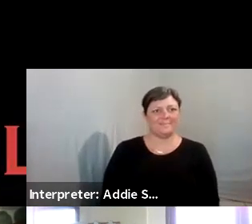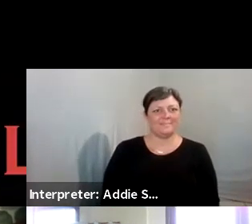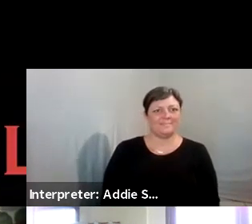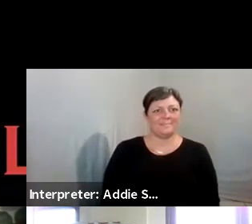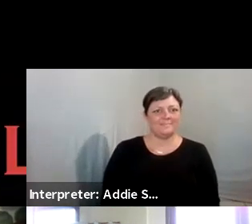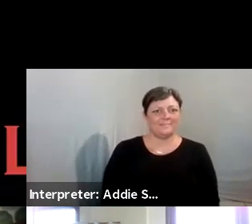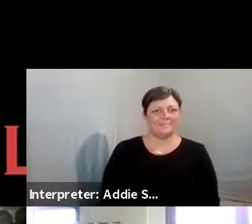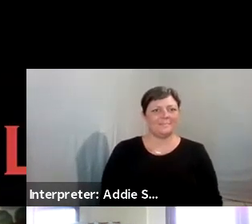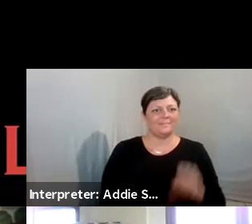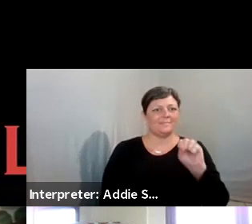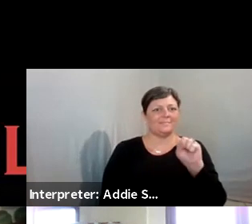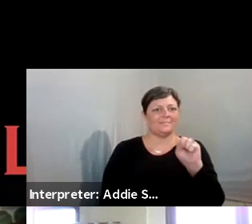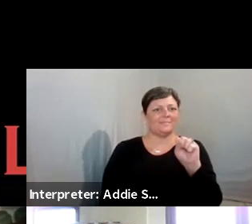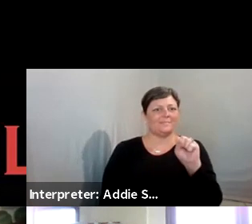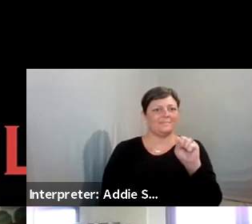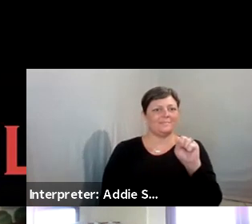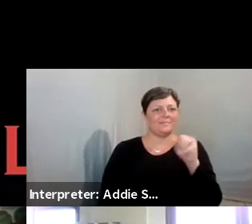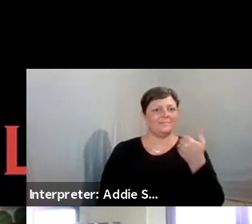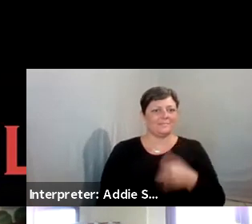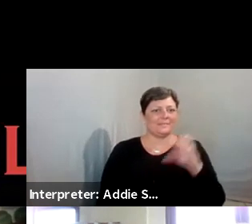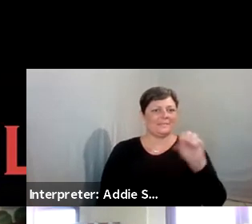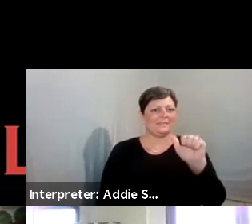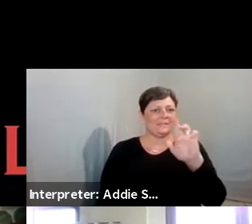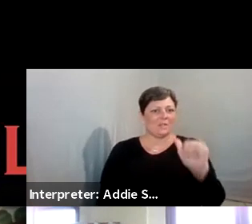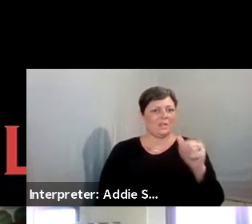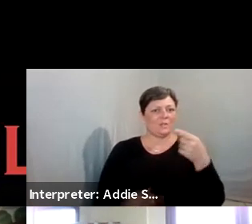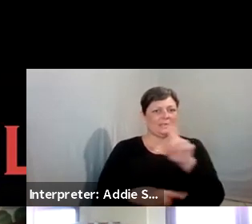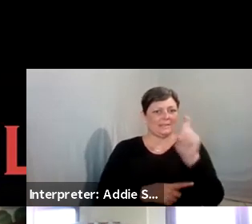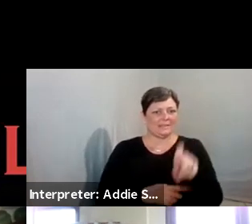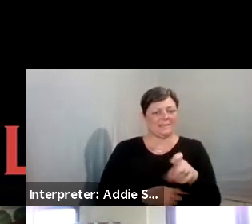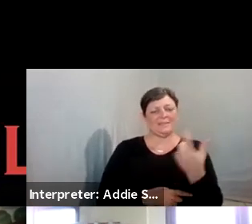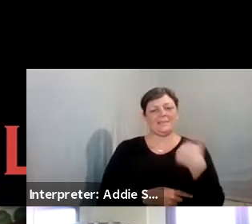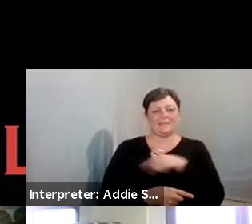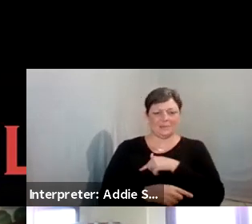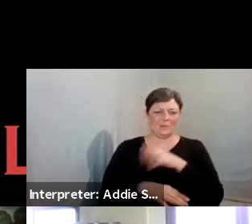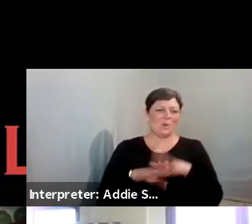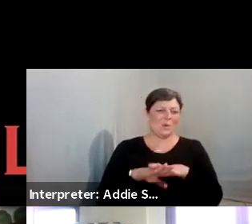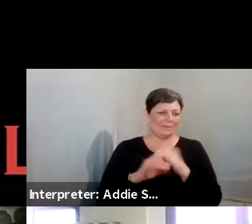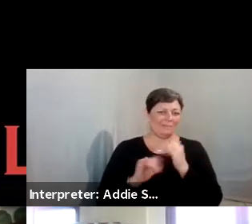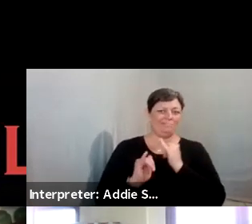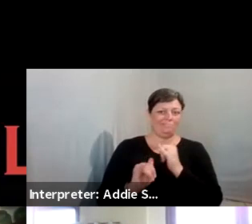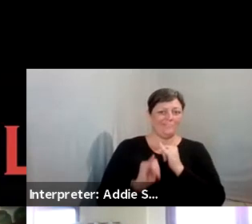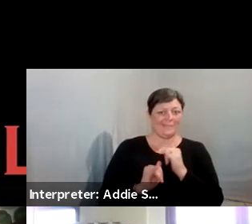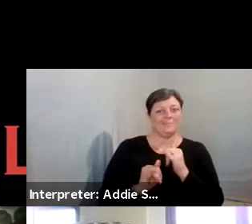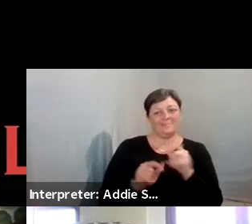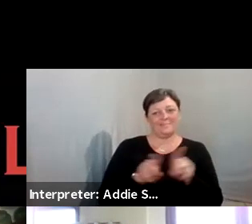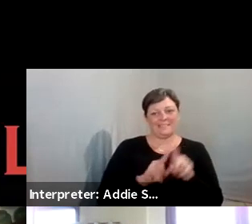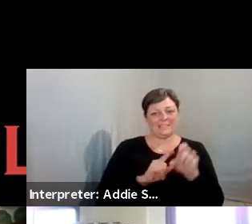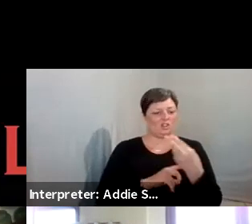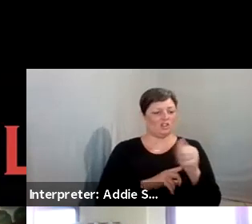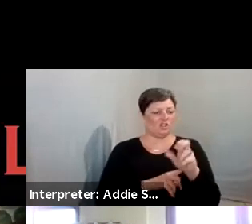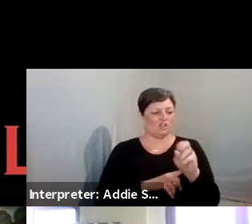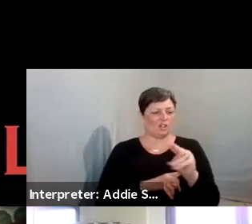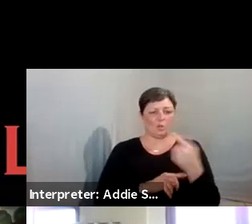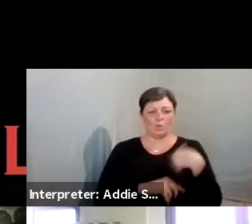Sierra, this is Sarah in Texas. We're kind of on the same page as Shannon. We